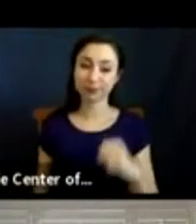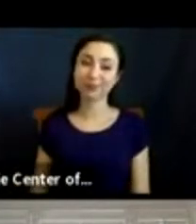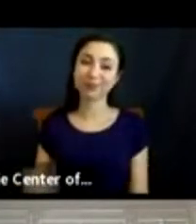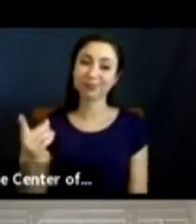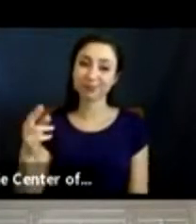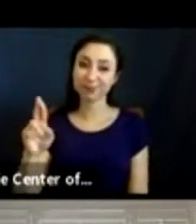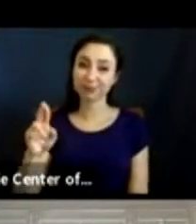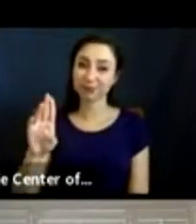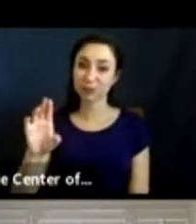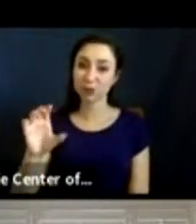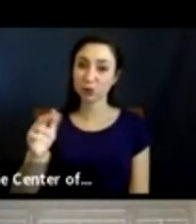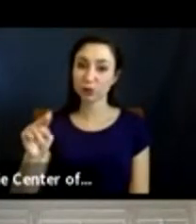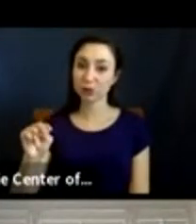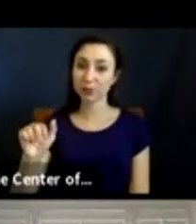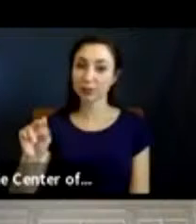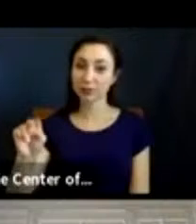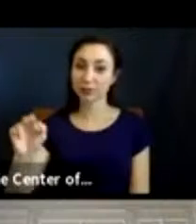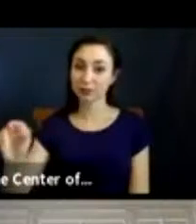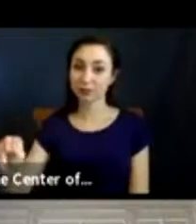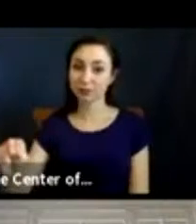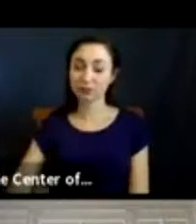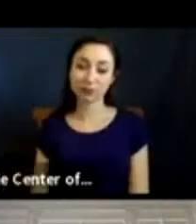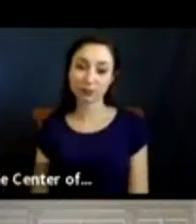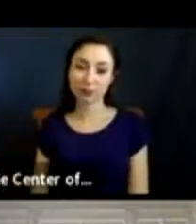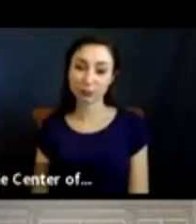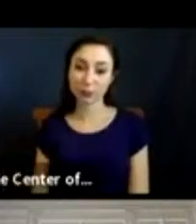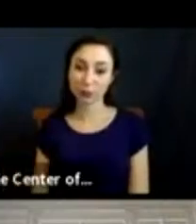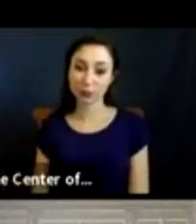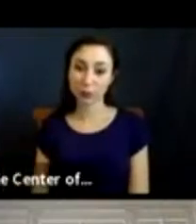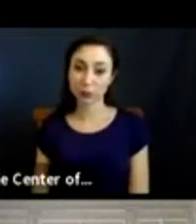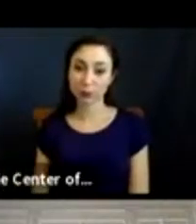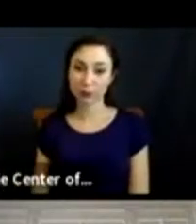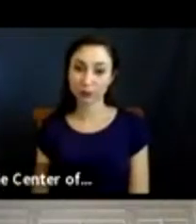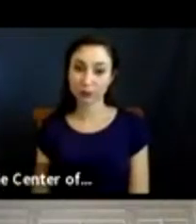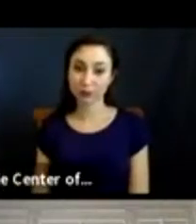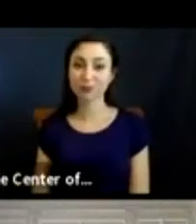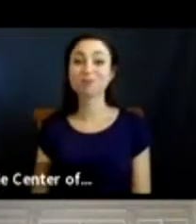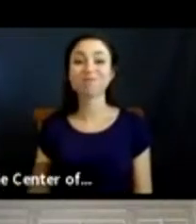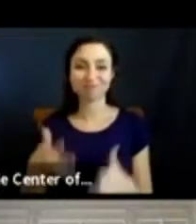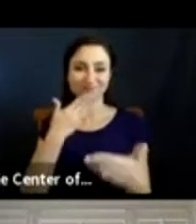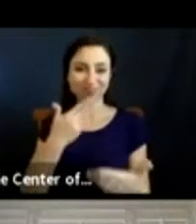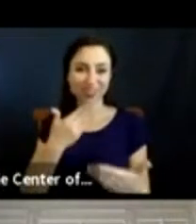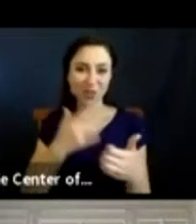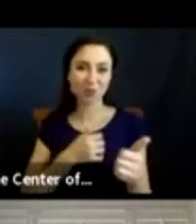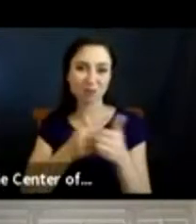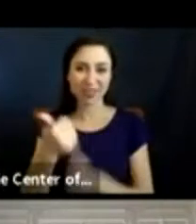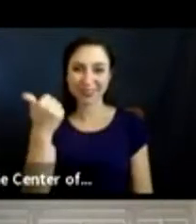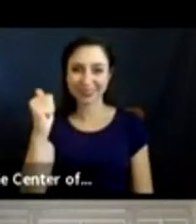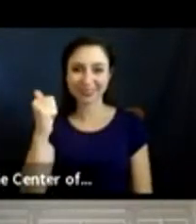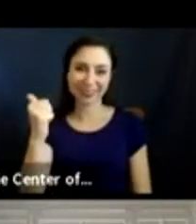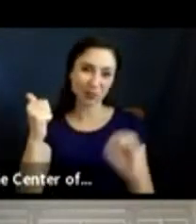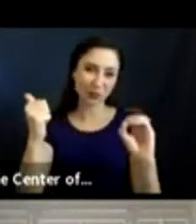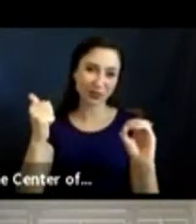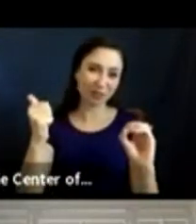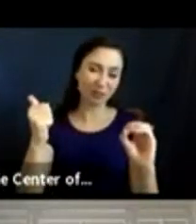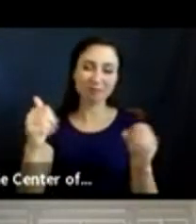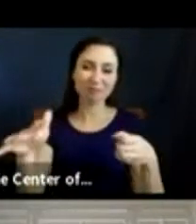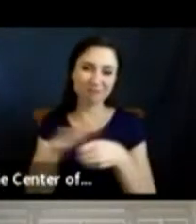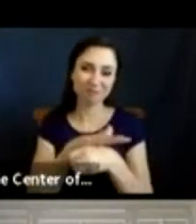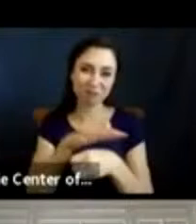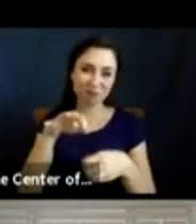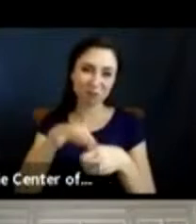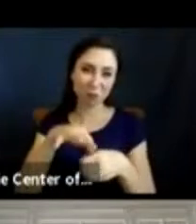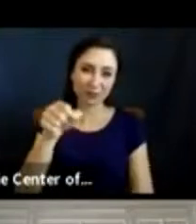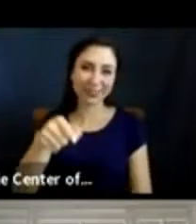Buchanan. Yes. Thank you. Passed 10-0. Unanimous. You